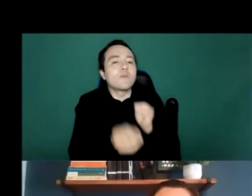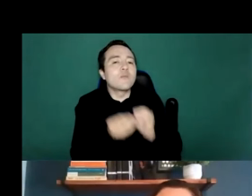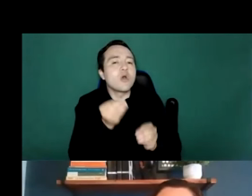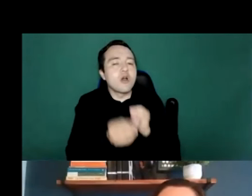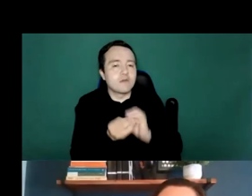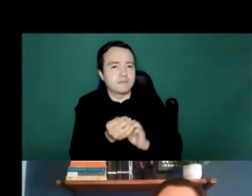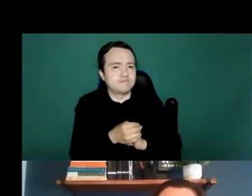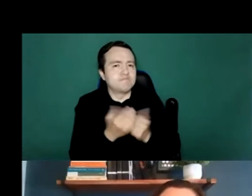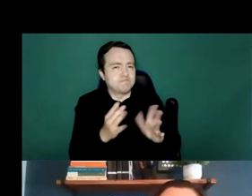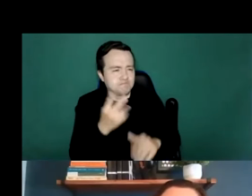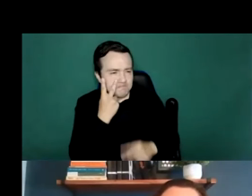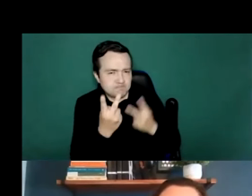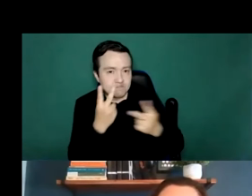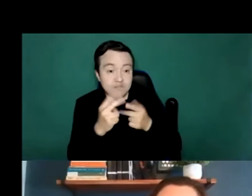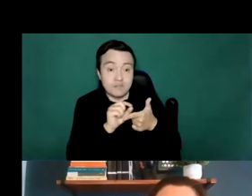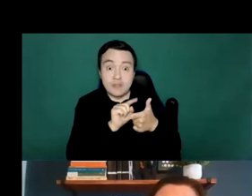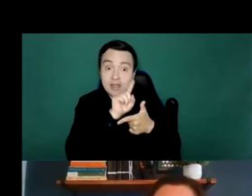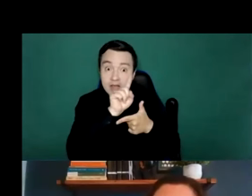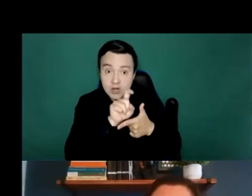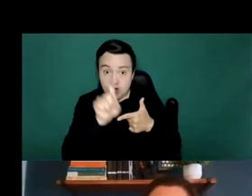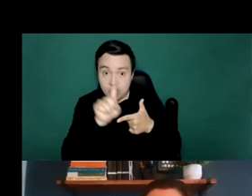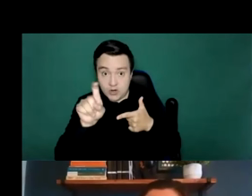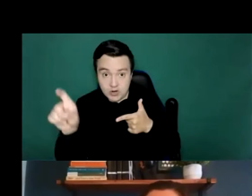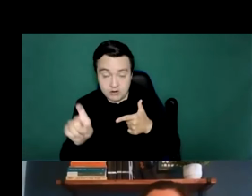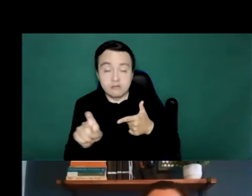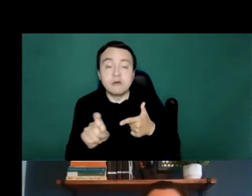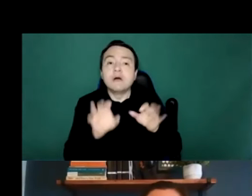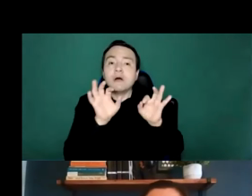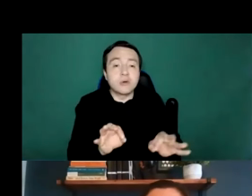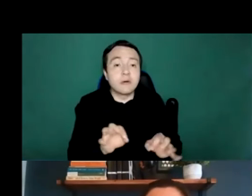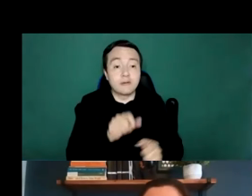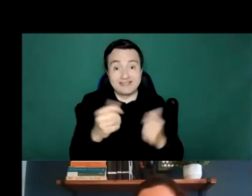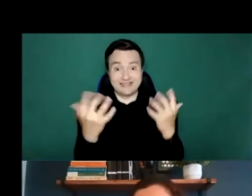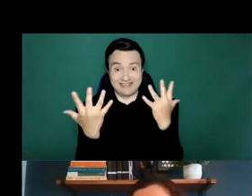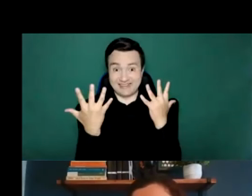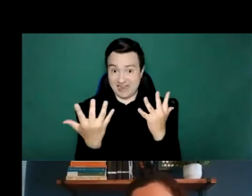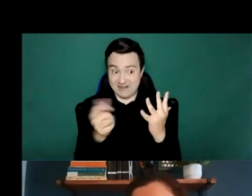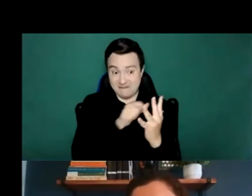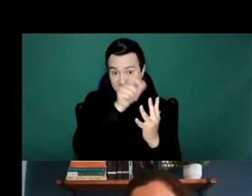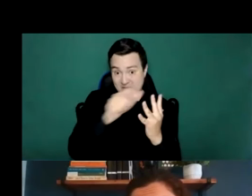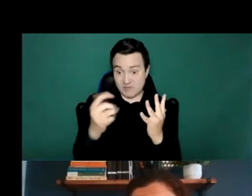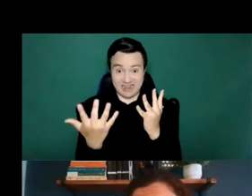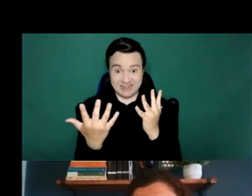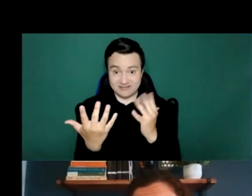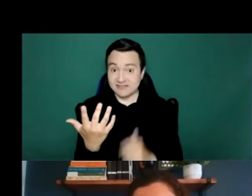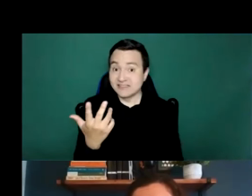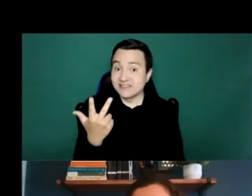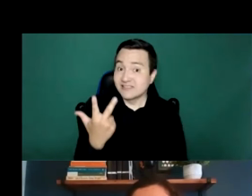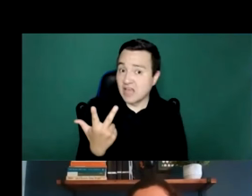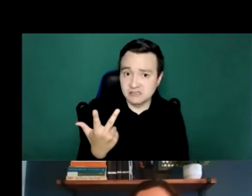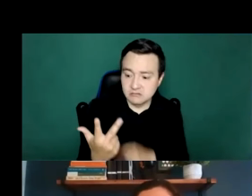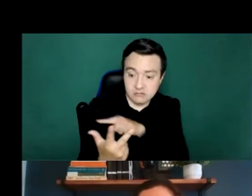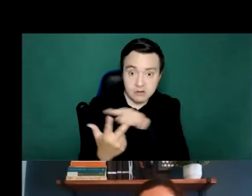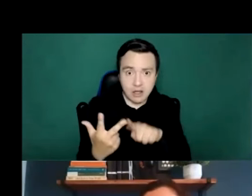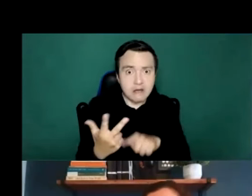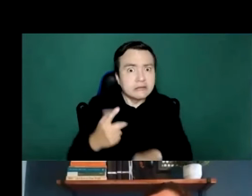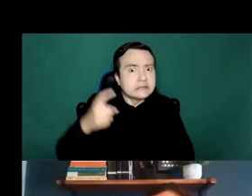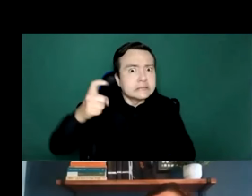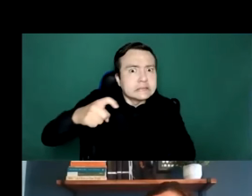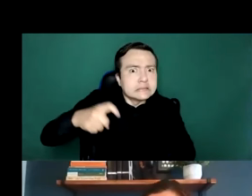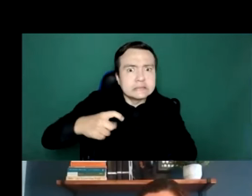surveys tell us is that about 3 out of every 10 people in the Americas do not seek for the healthcare